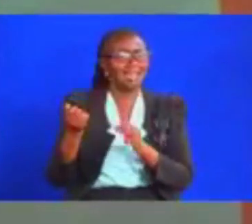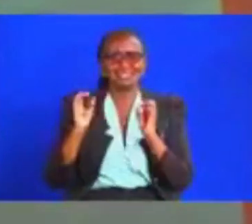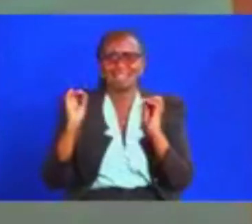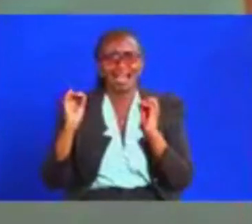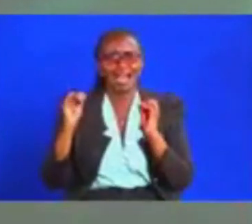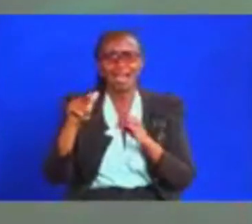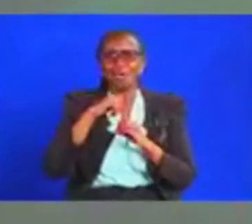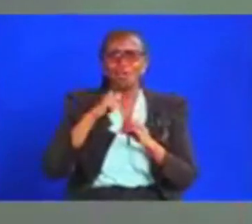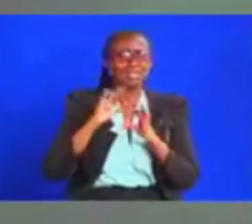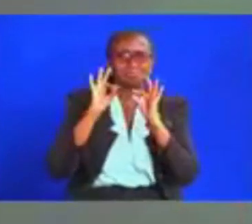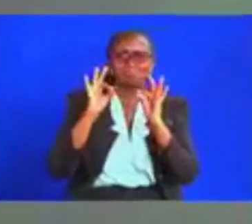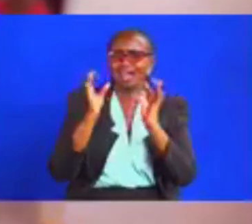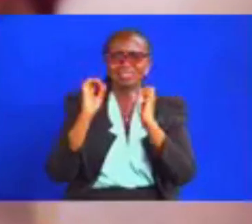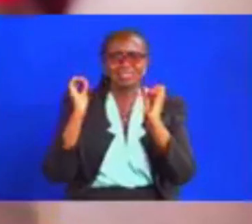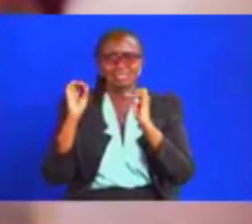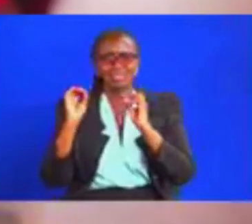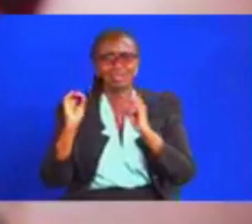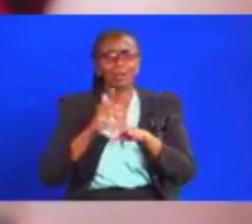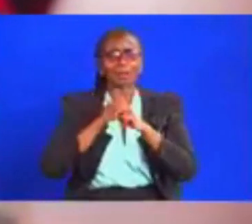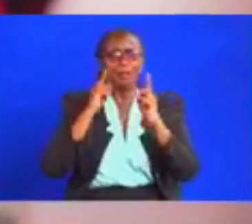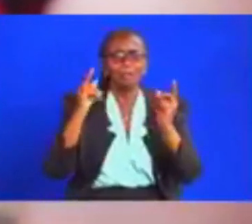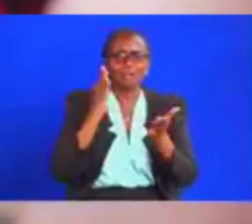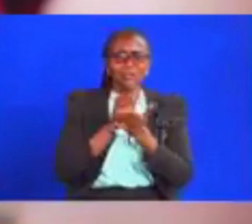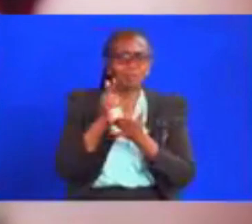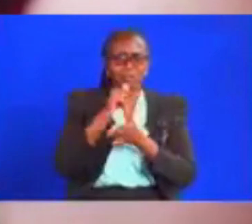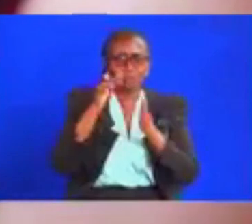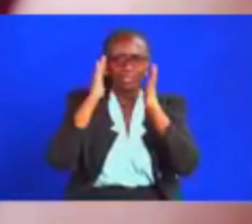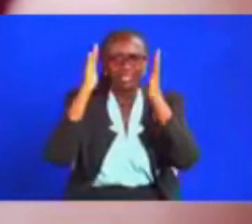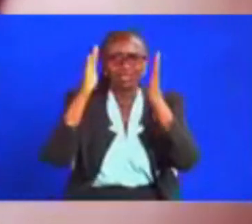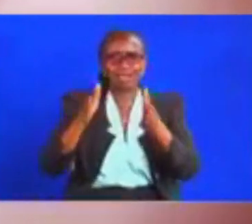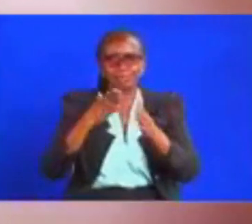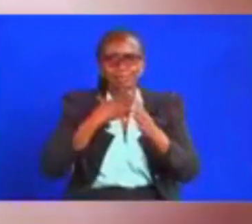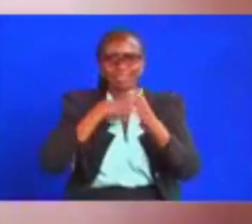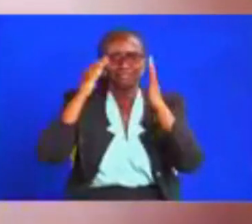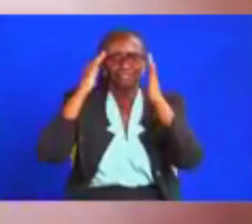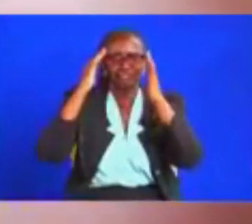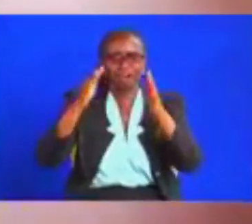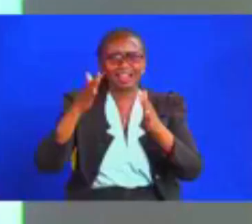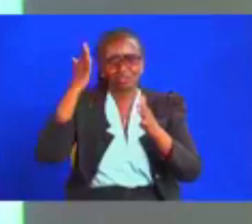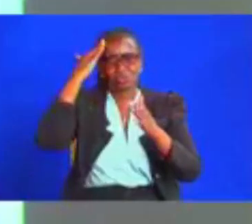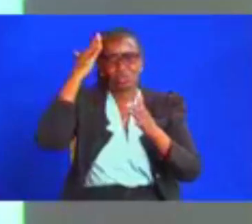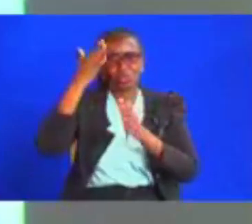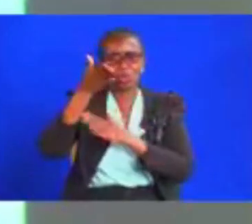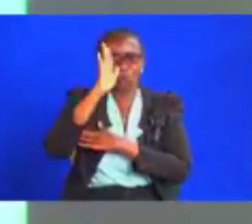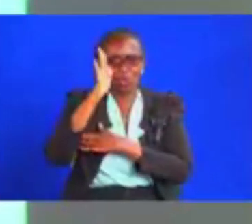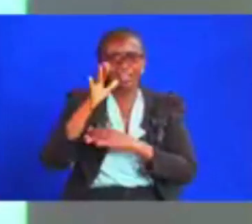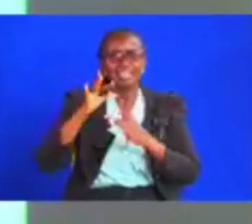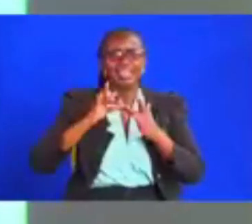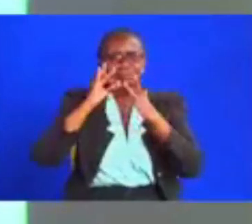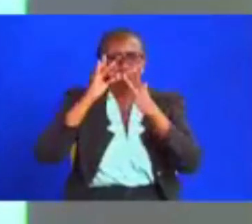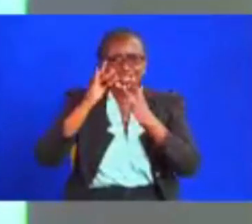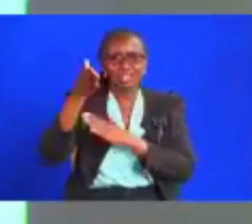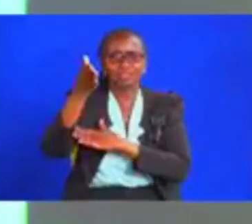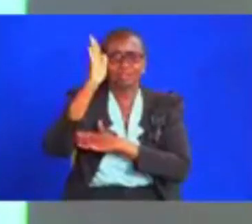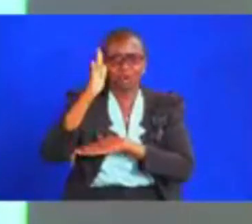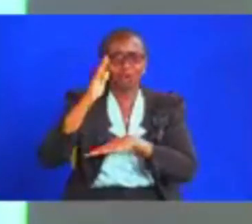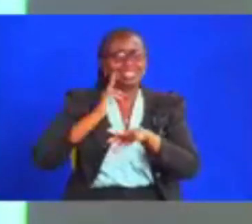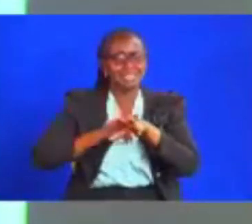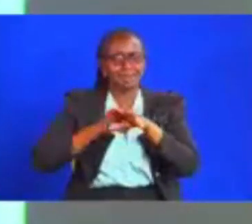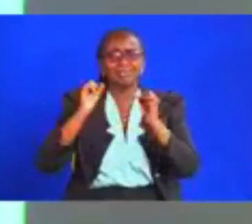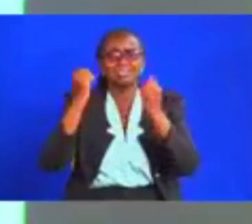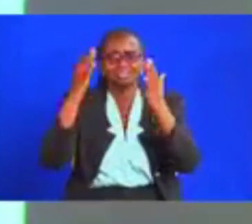not that we are the smartest. We are just determined and committed to reveal him, especially him as